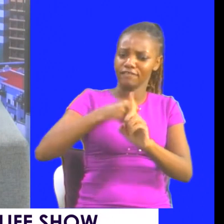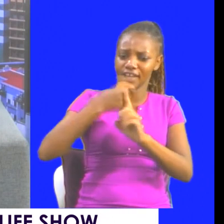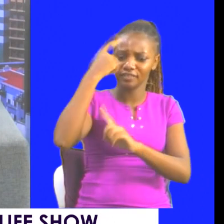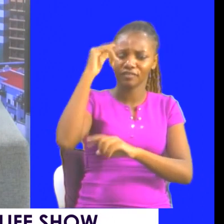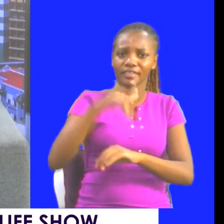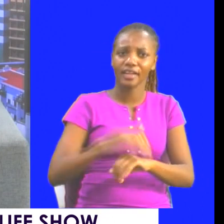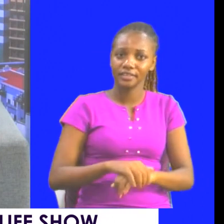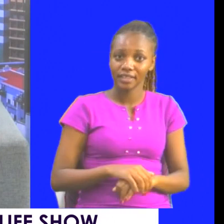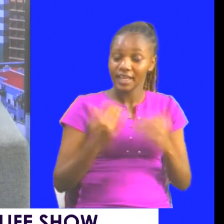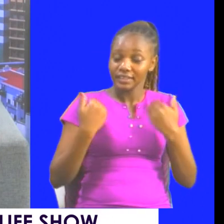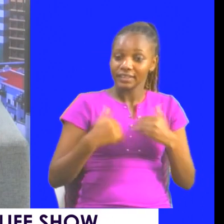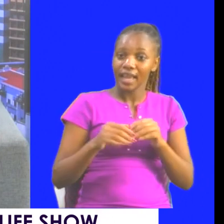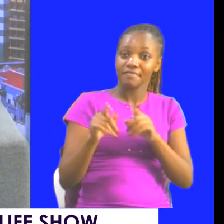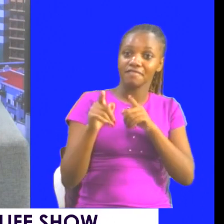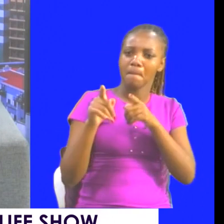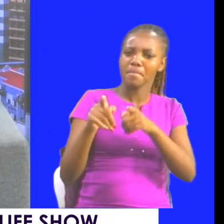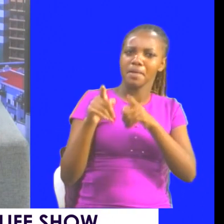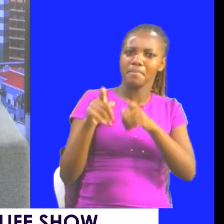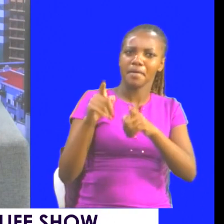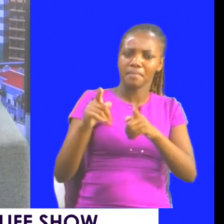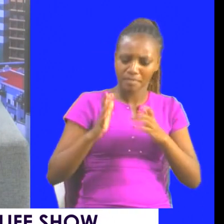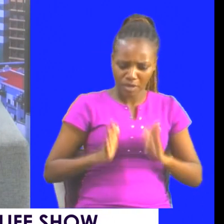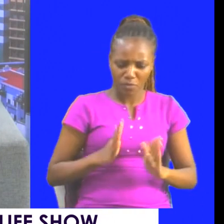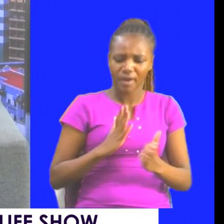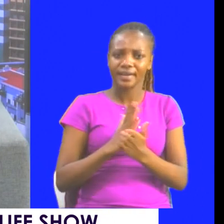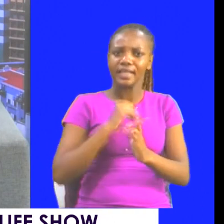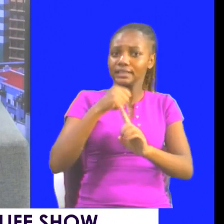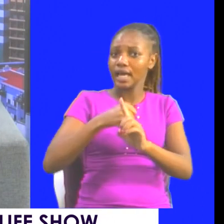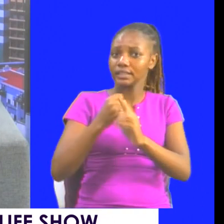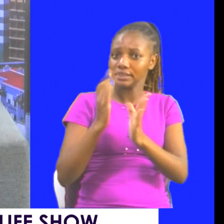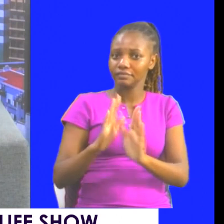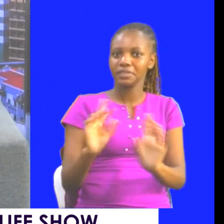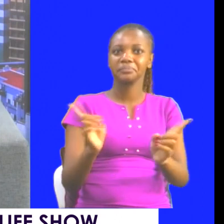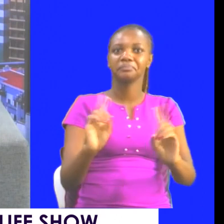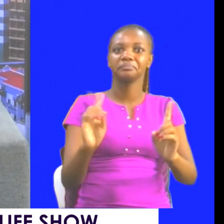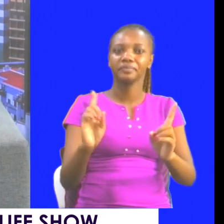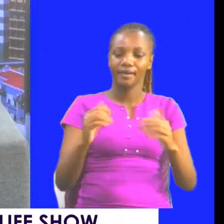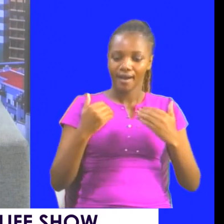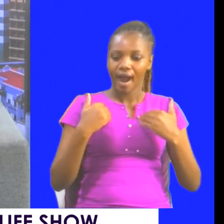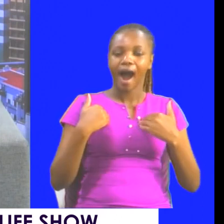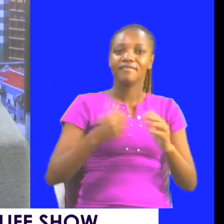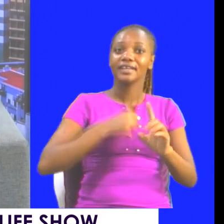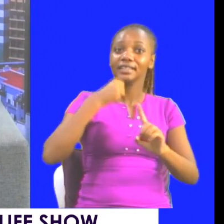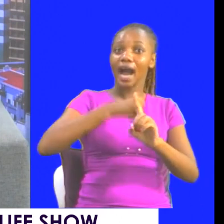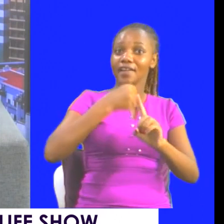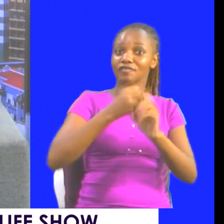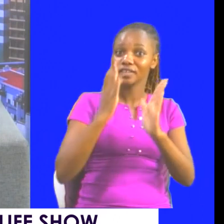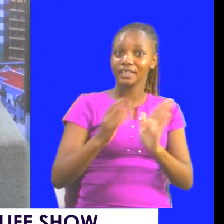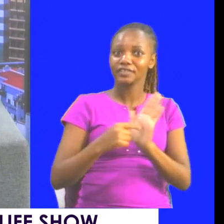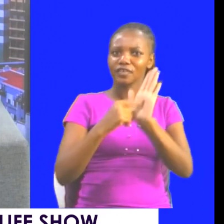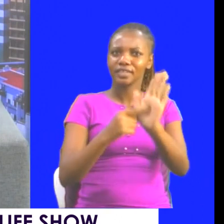I never blame human rights activists. I never blame the champions of proper, people like